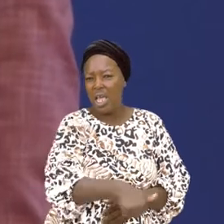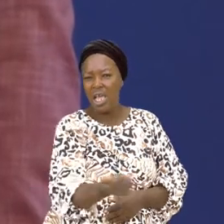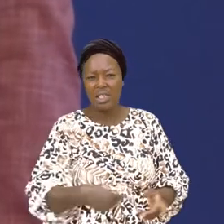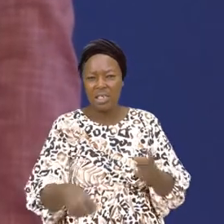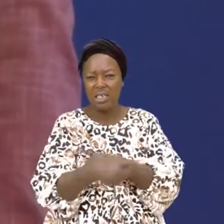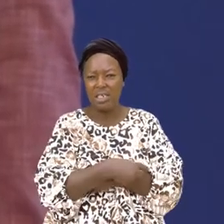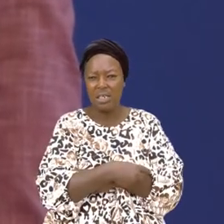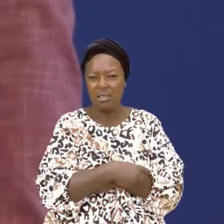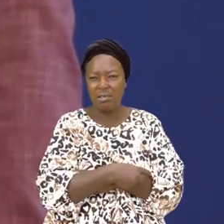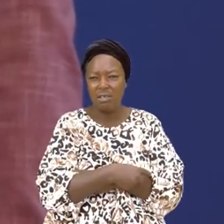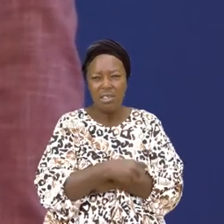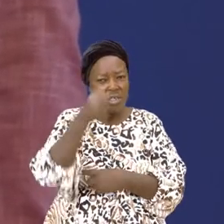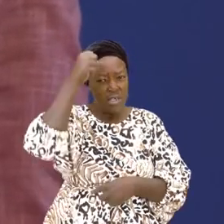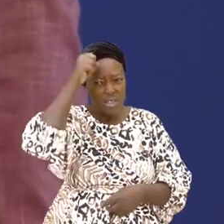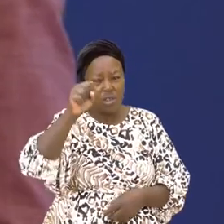his name,